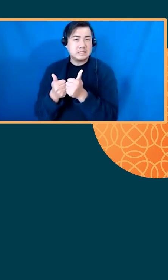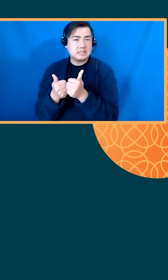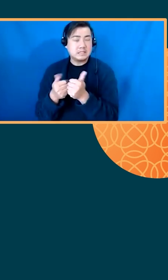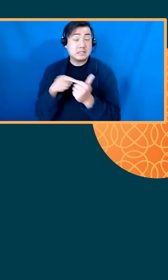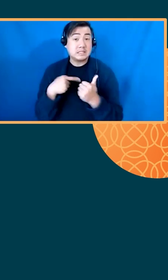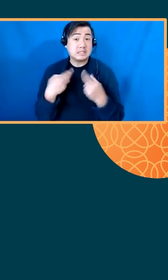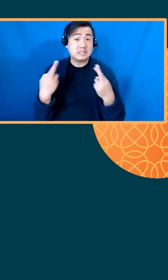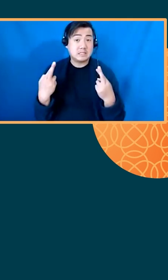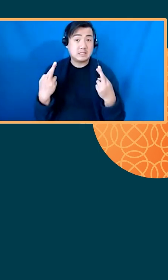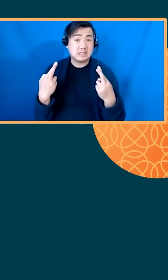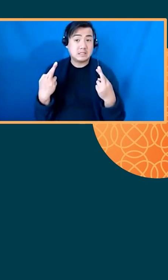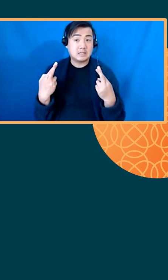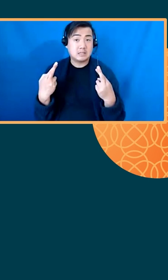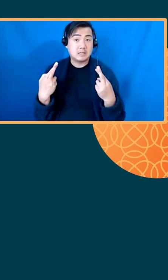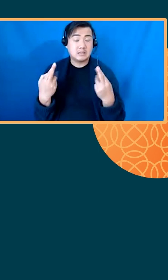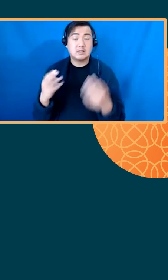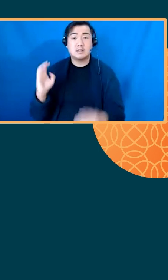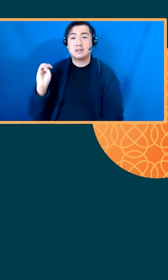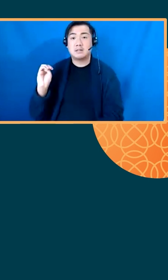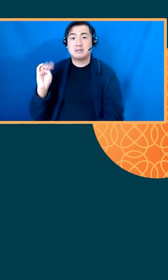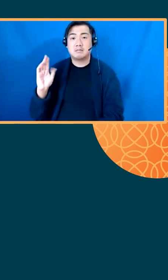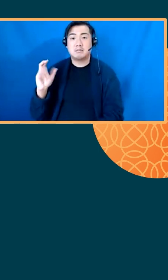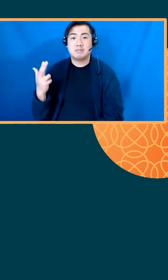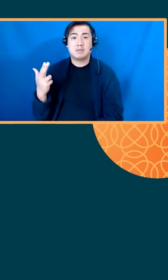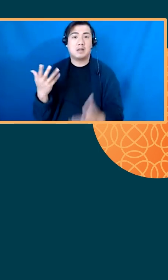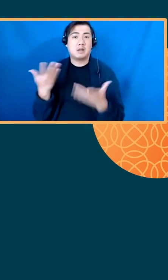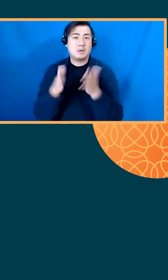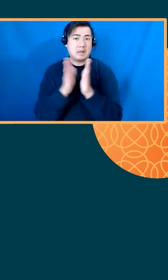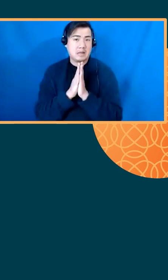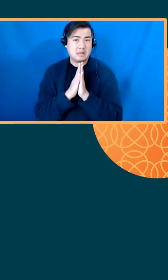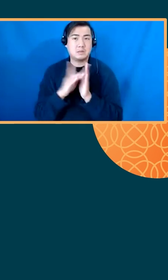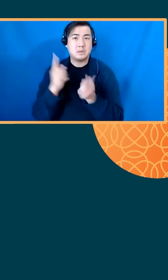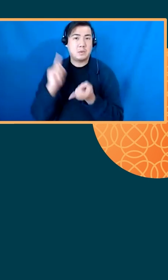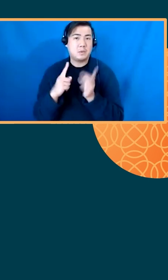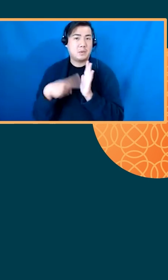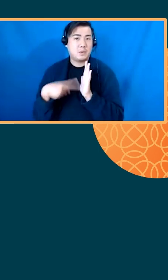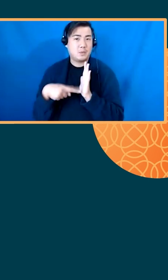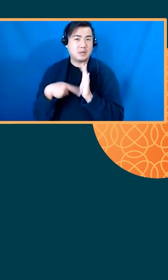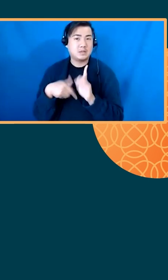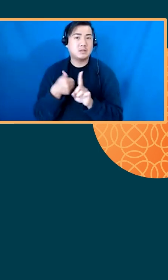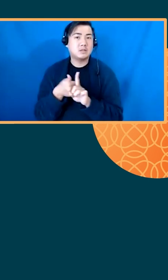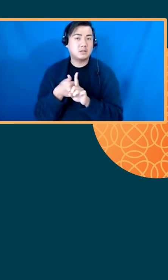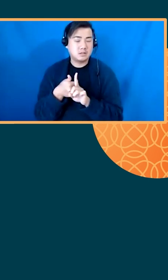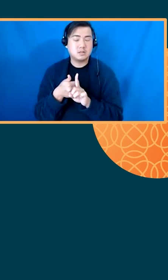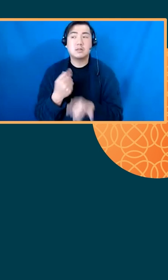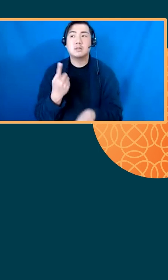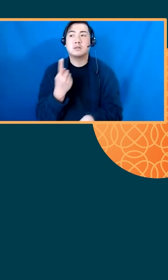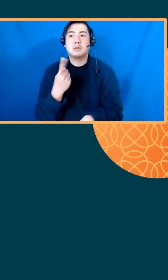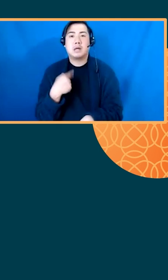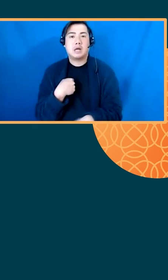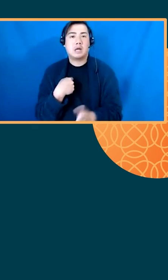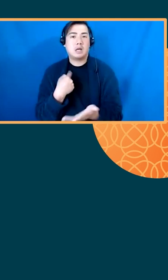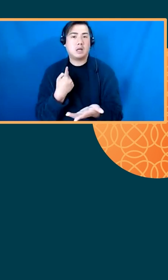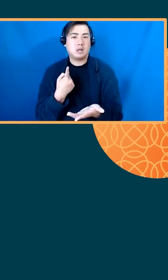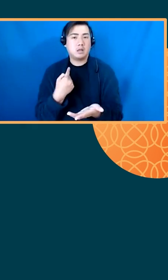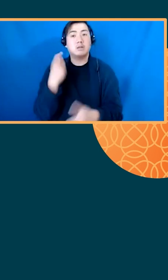of as Micah has asked you to be less critical of yourself, one of the things that I know I've had